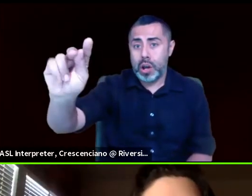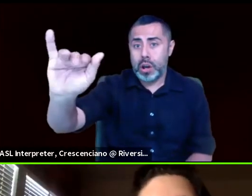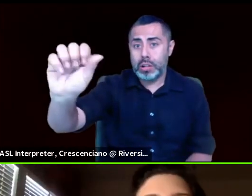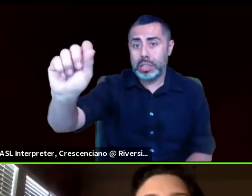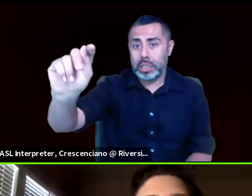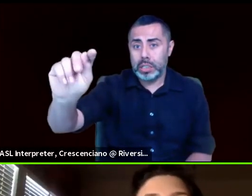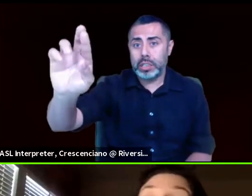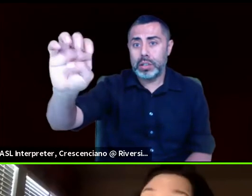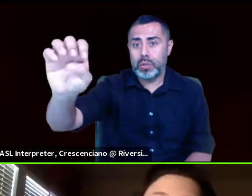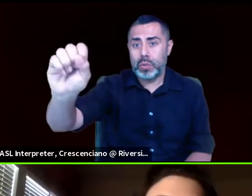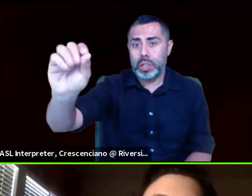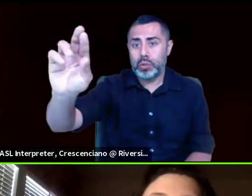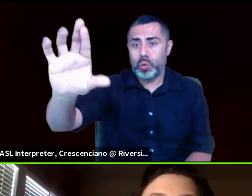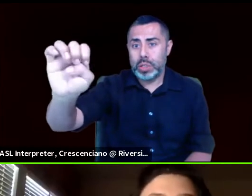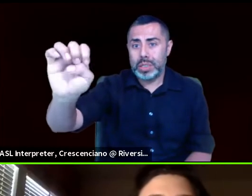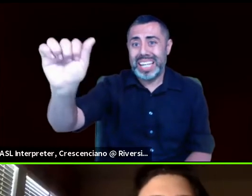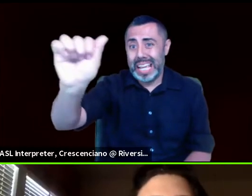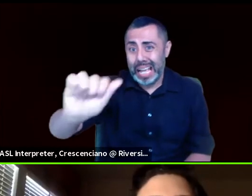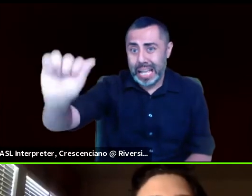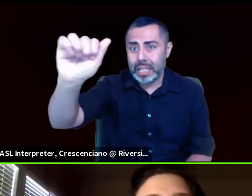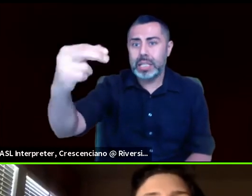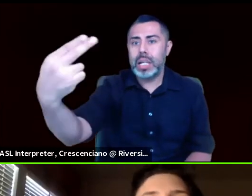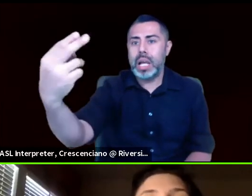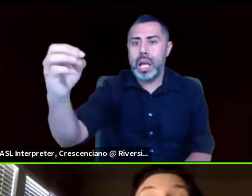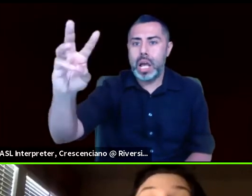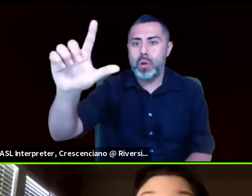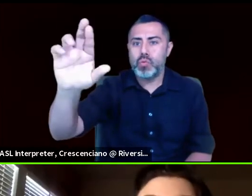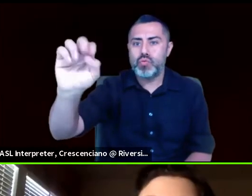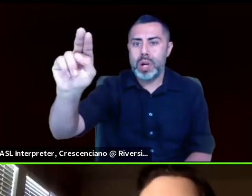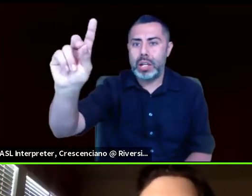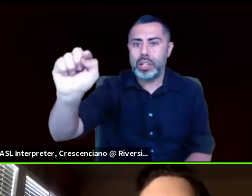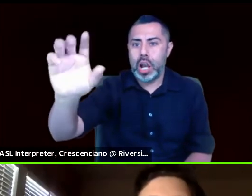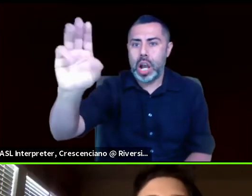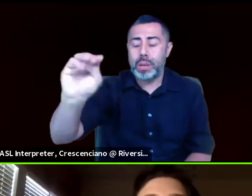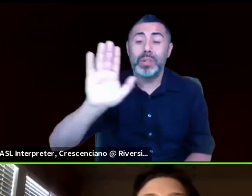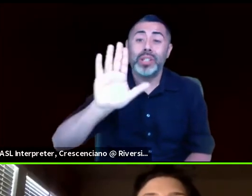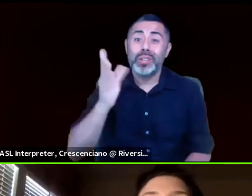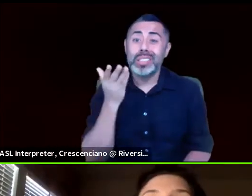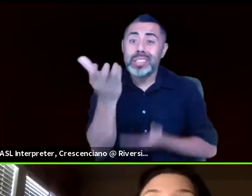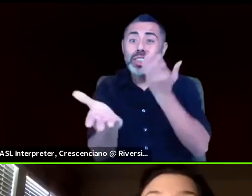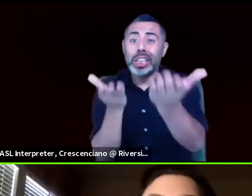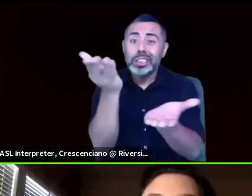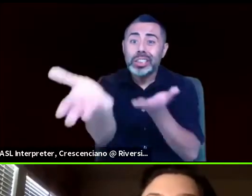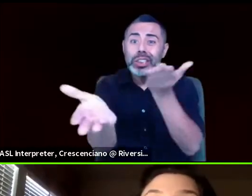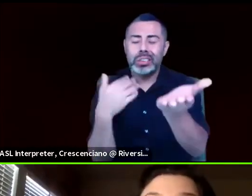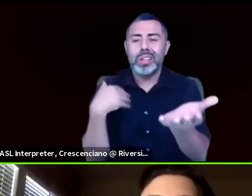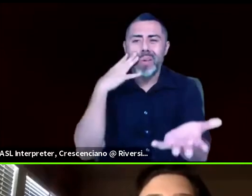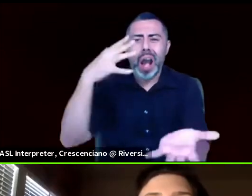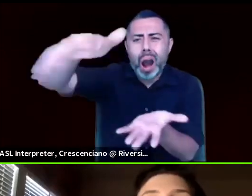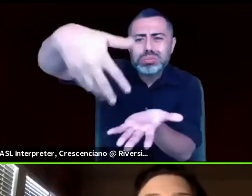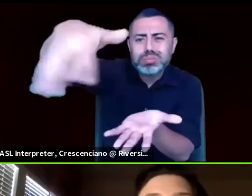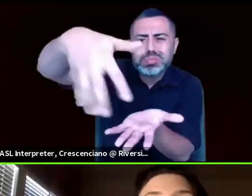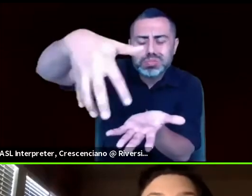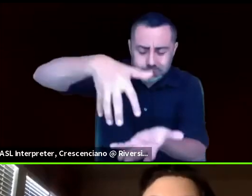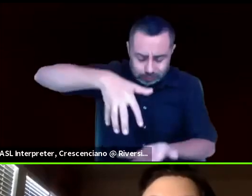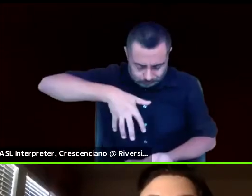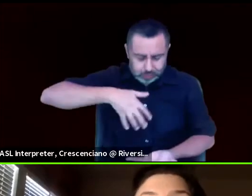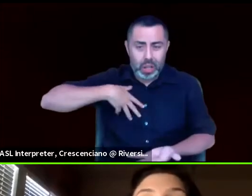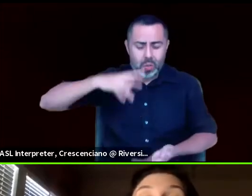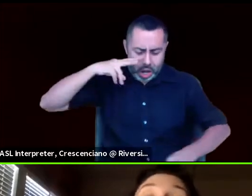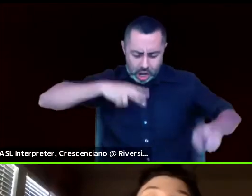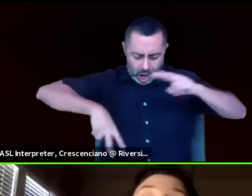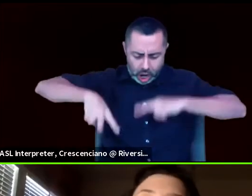artistresource@howlround.com. We'll take all those suggestions, we'll do our research, and then we'll put it to a vote at the next